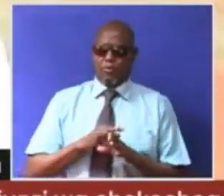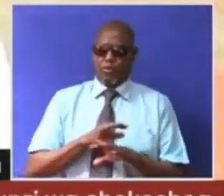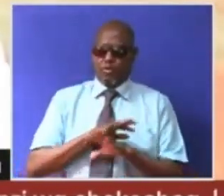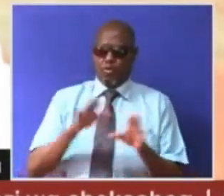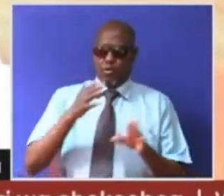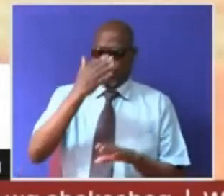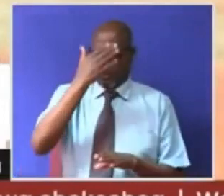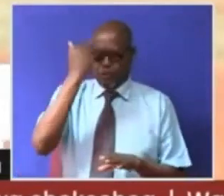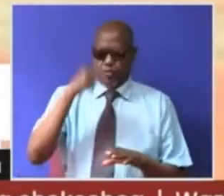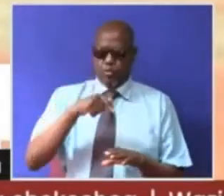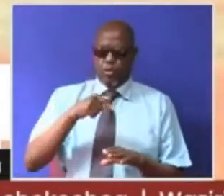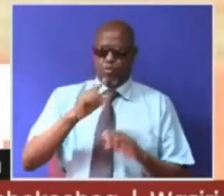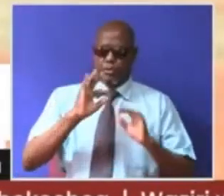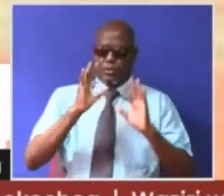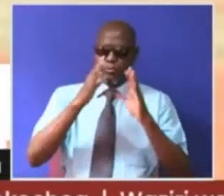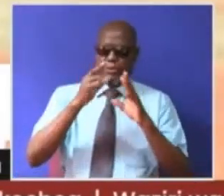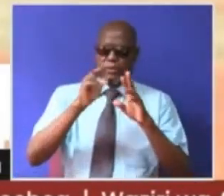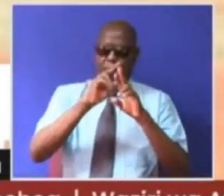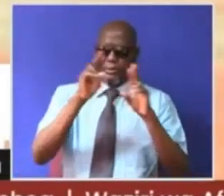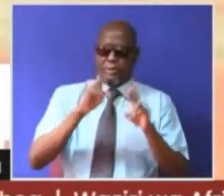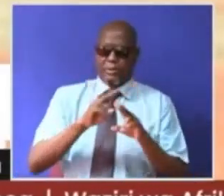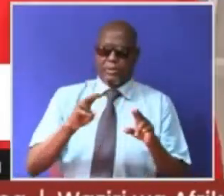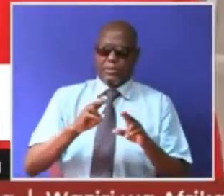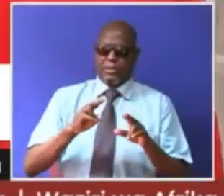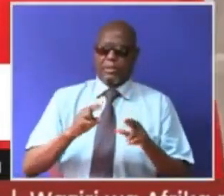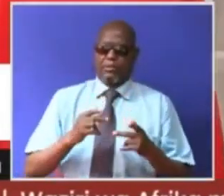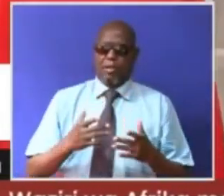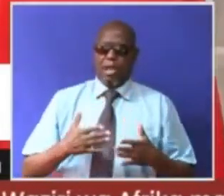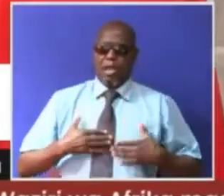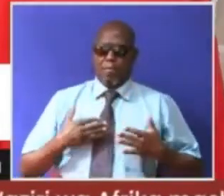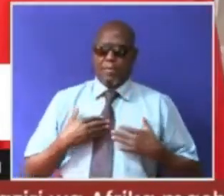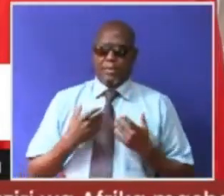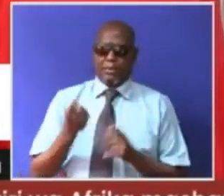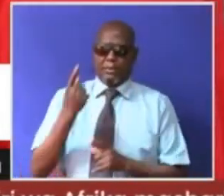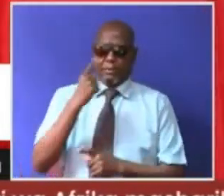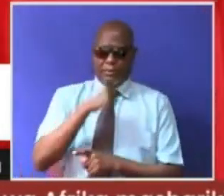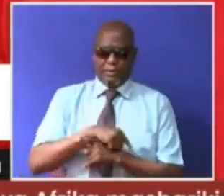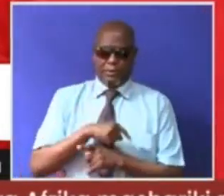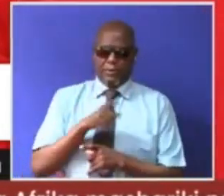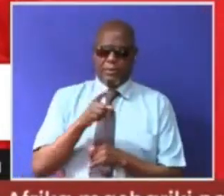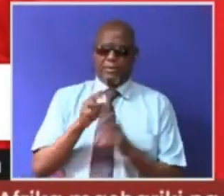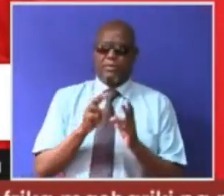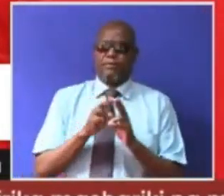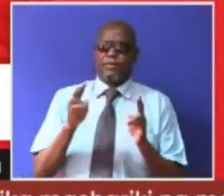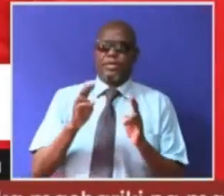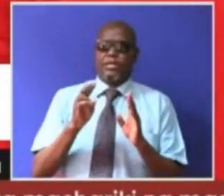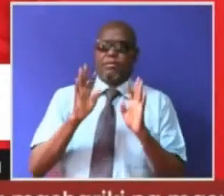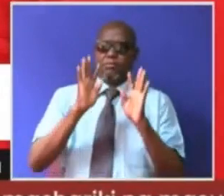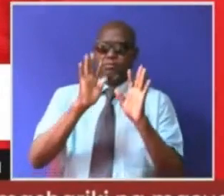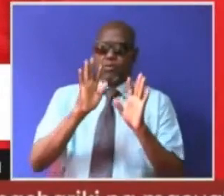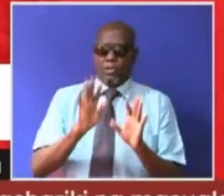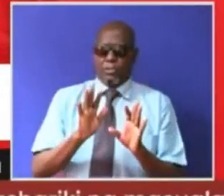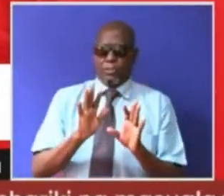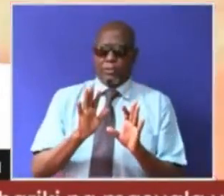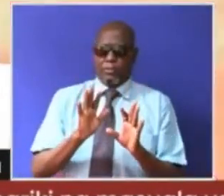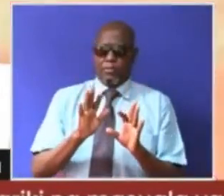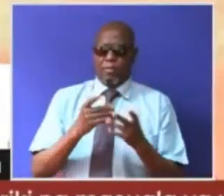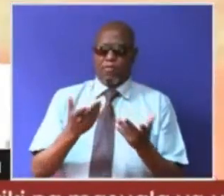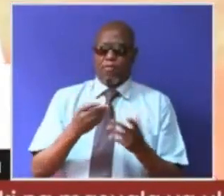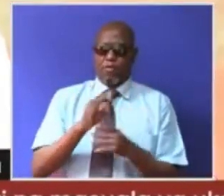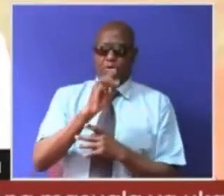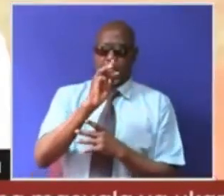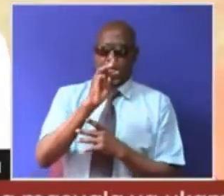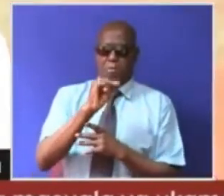we also celebrate International Happiness Day, and this is also very important for us at Mars